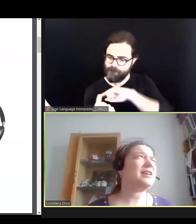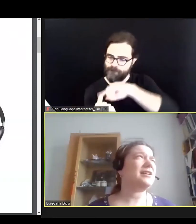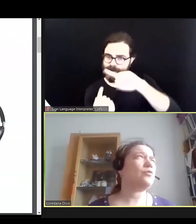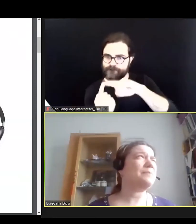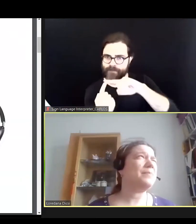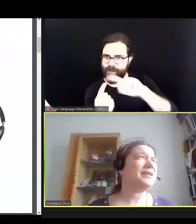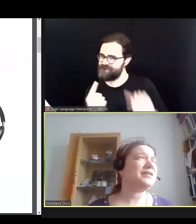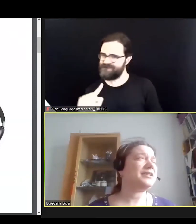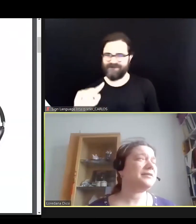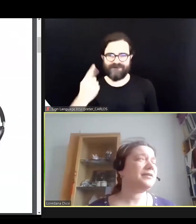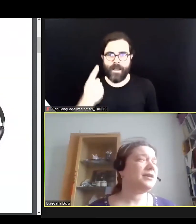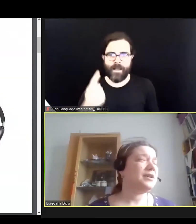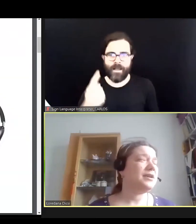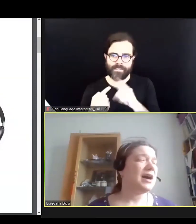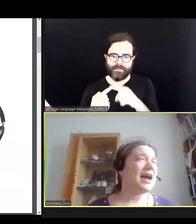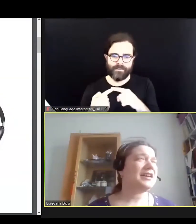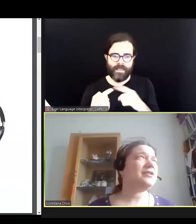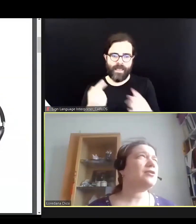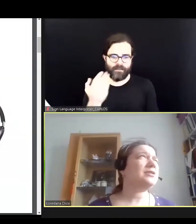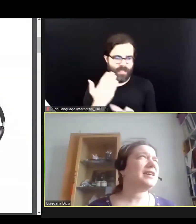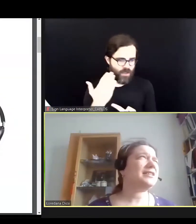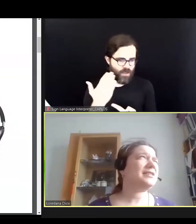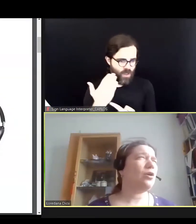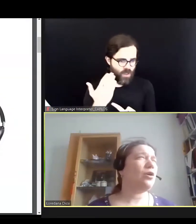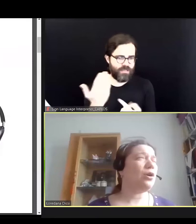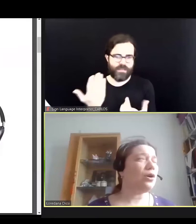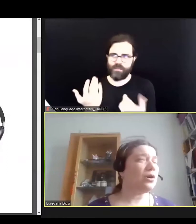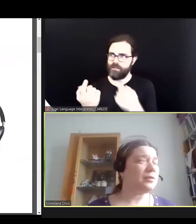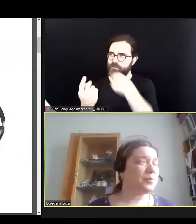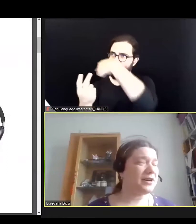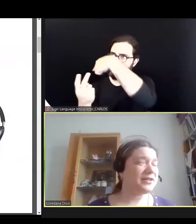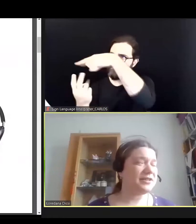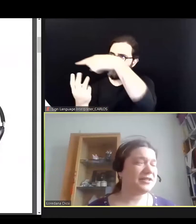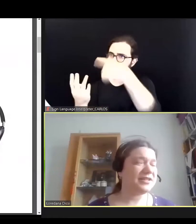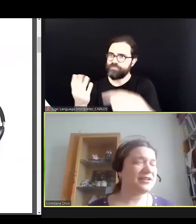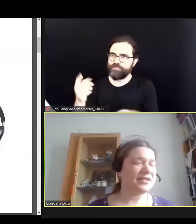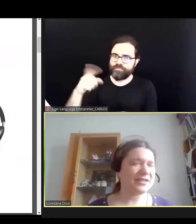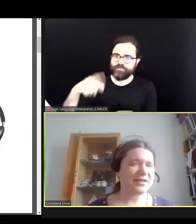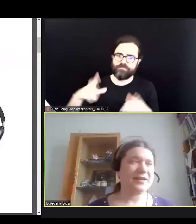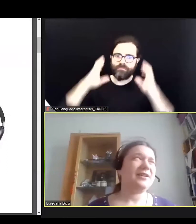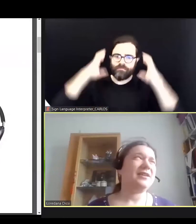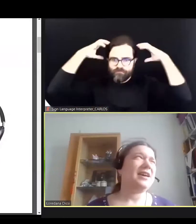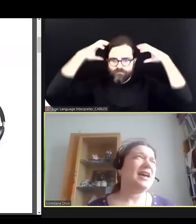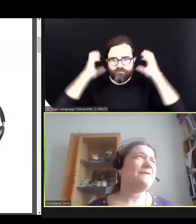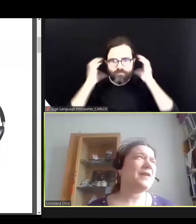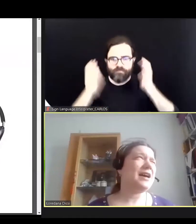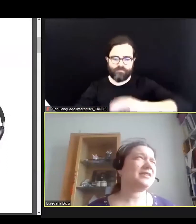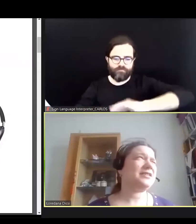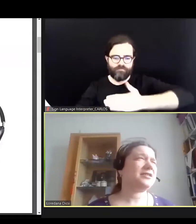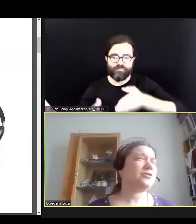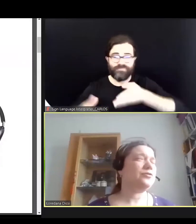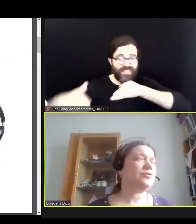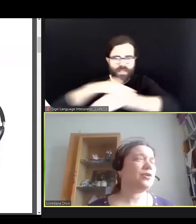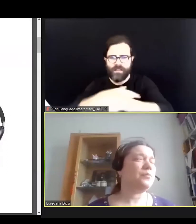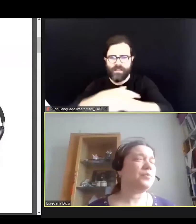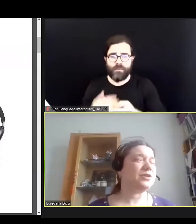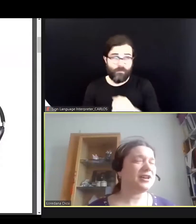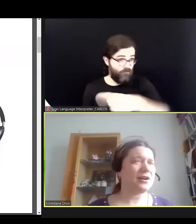technology, equipment. I know that all persons here have access